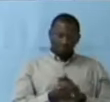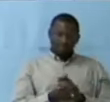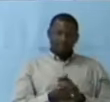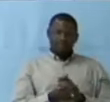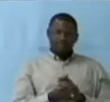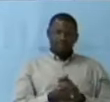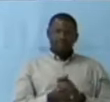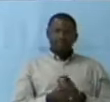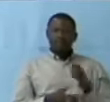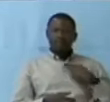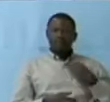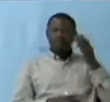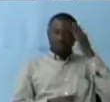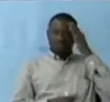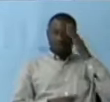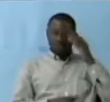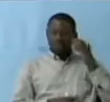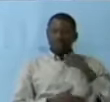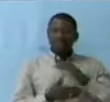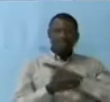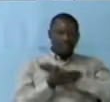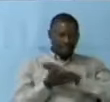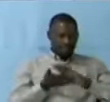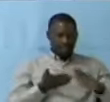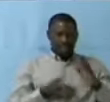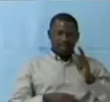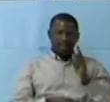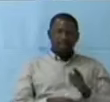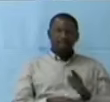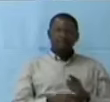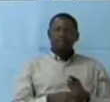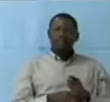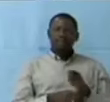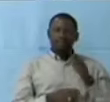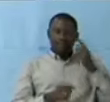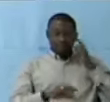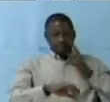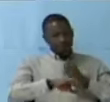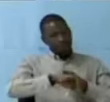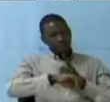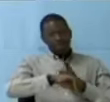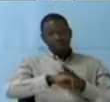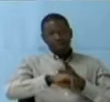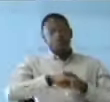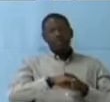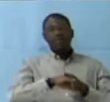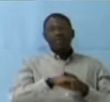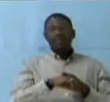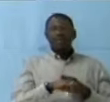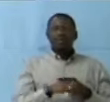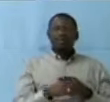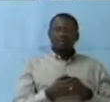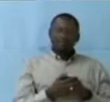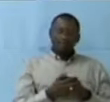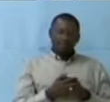And as you very well know, the warnings that